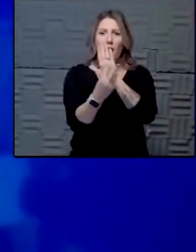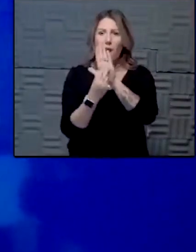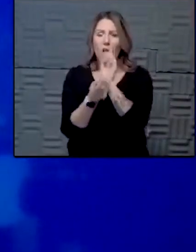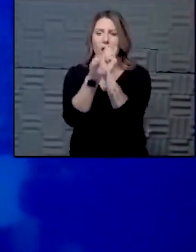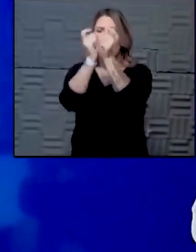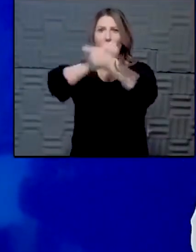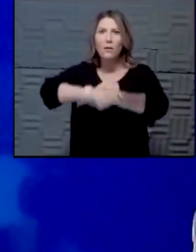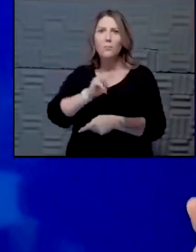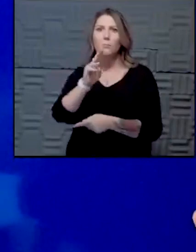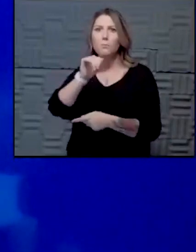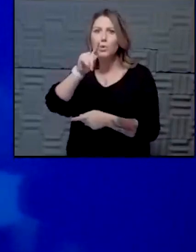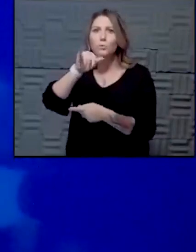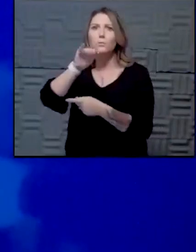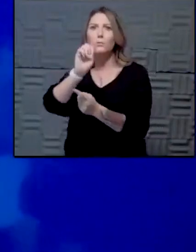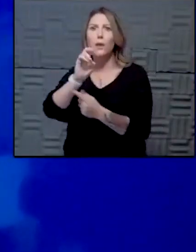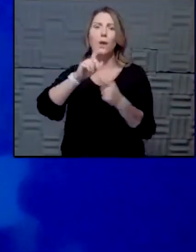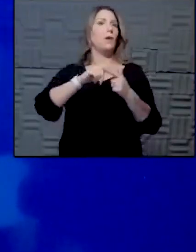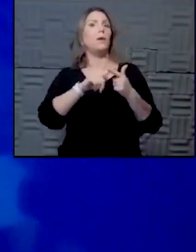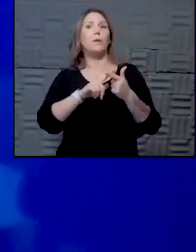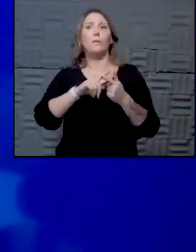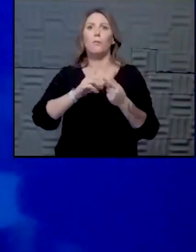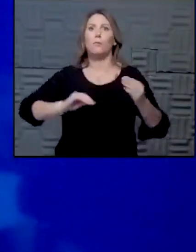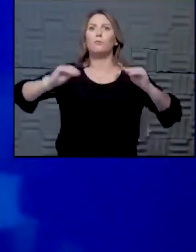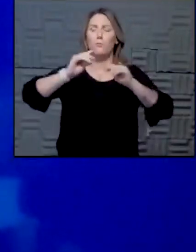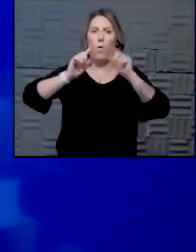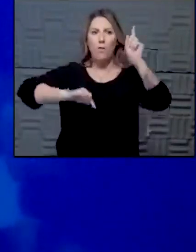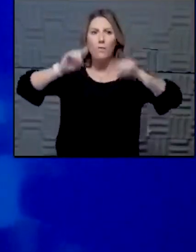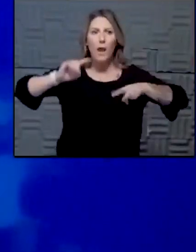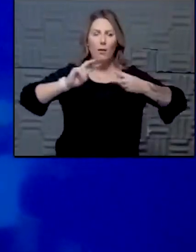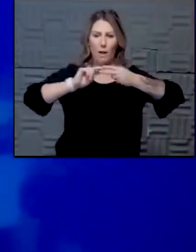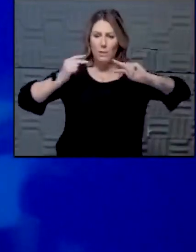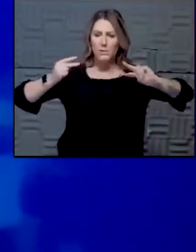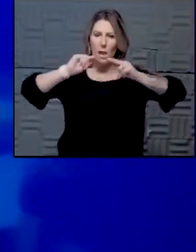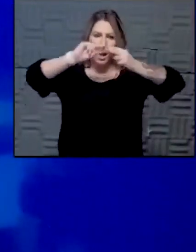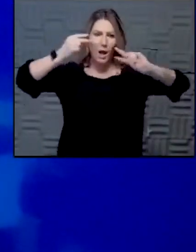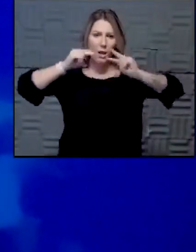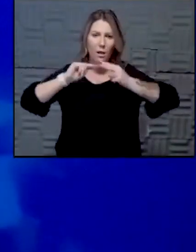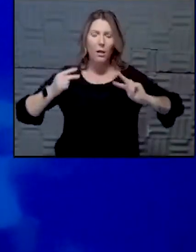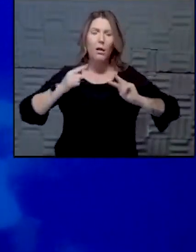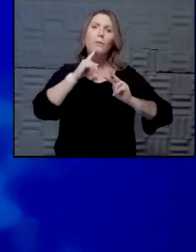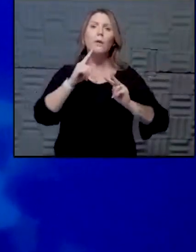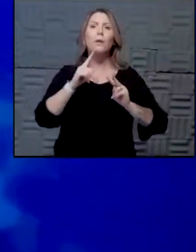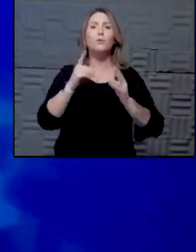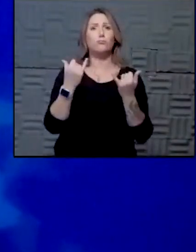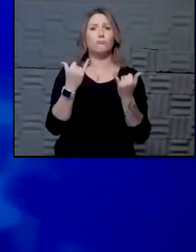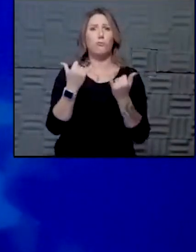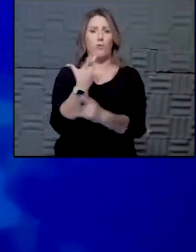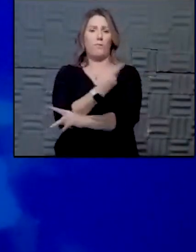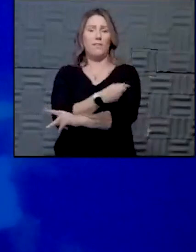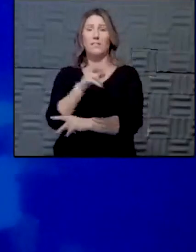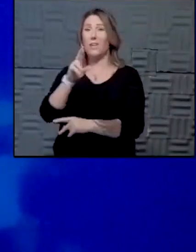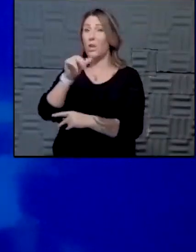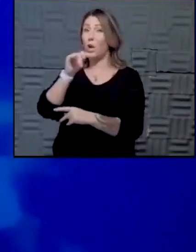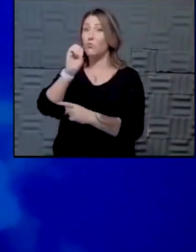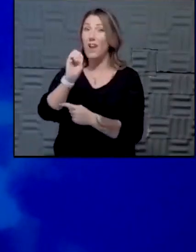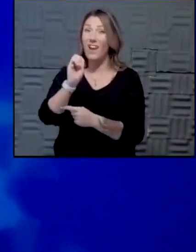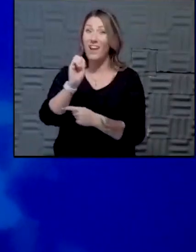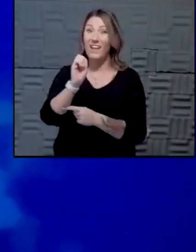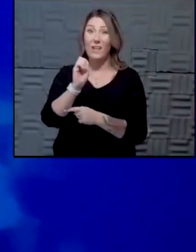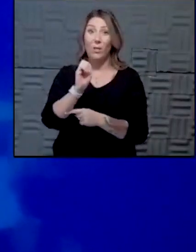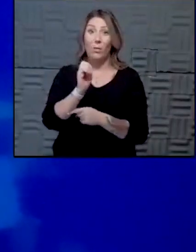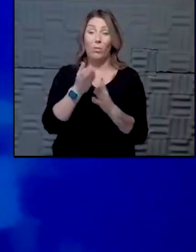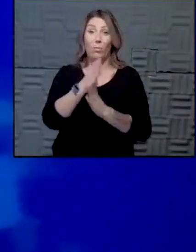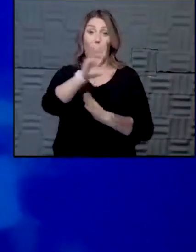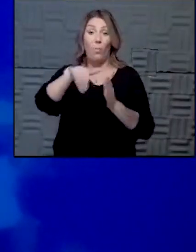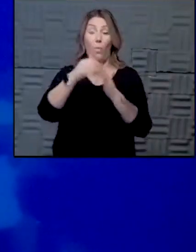gets into mutate, there's more variants, and then we have to worry more about it. So the current vaccination rate across the world is too slow. And